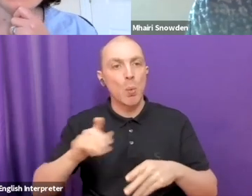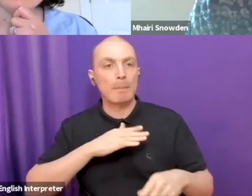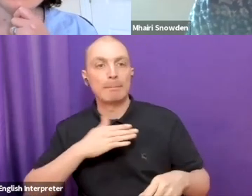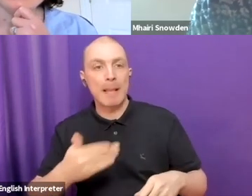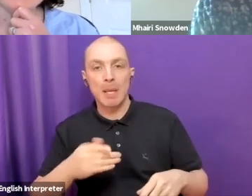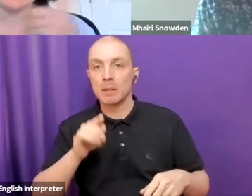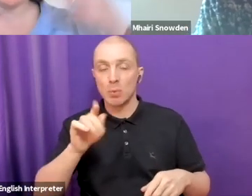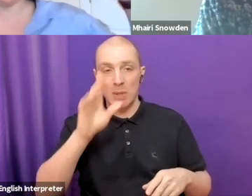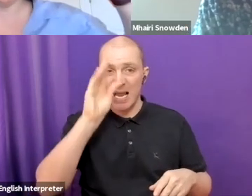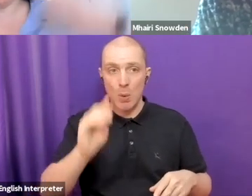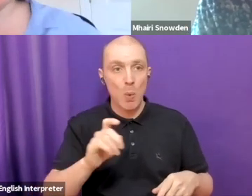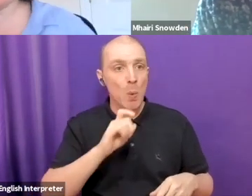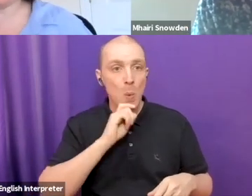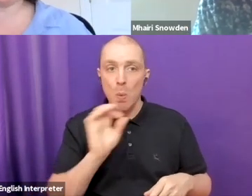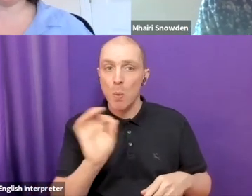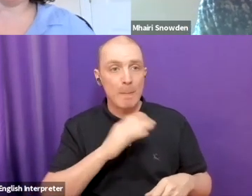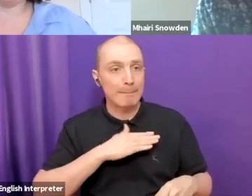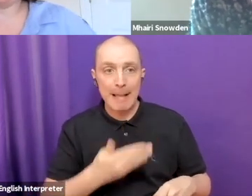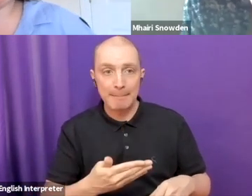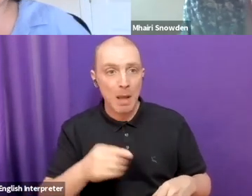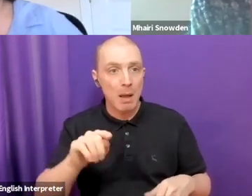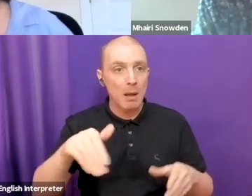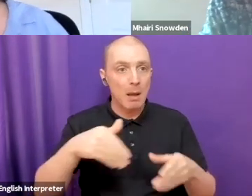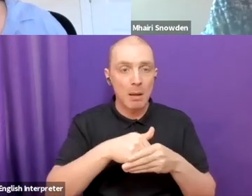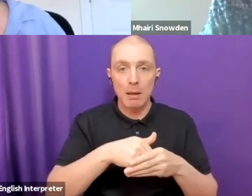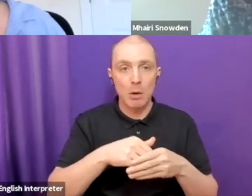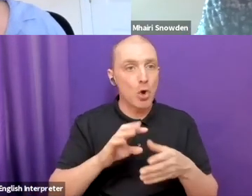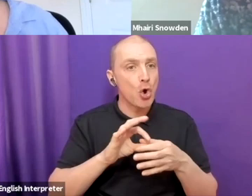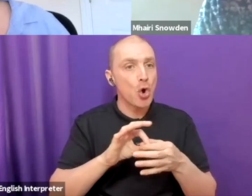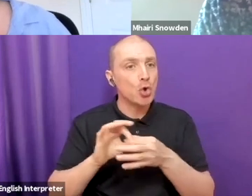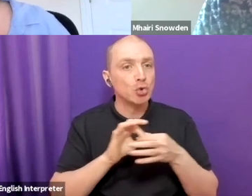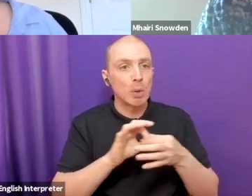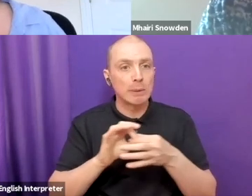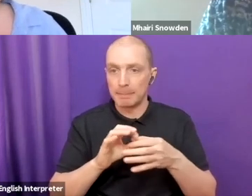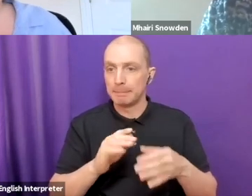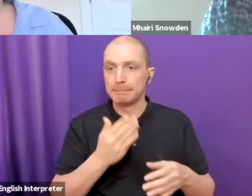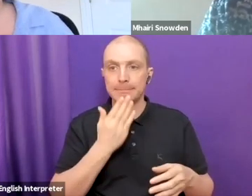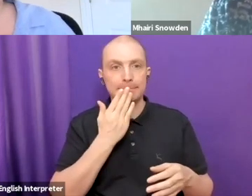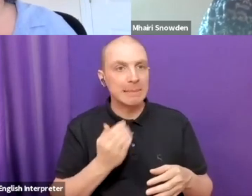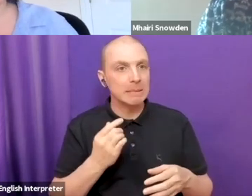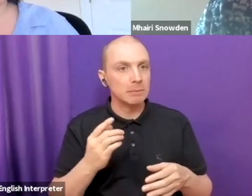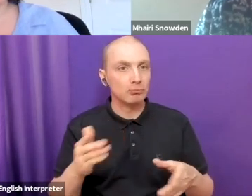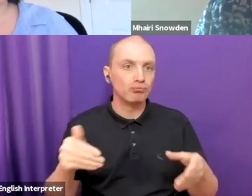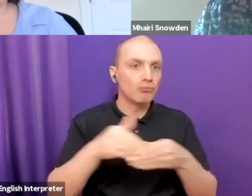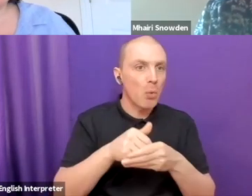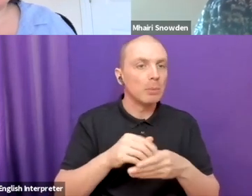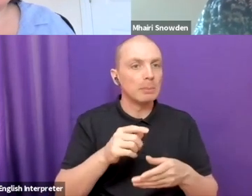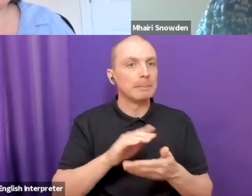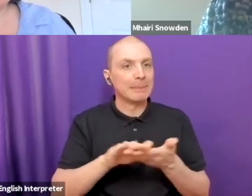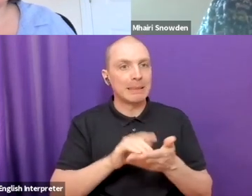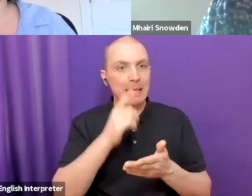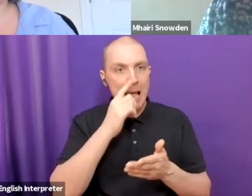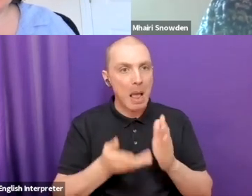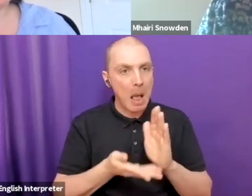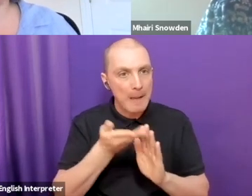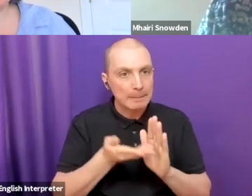plug as an organisation, totally do join up, because it's free, it's light touch, and it's just a way to keep in touch and get involved. Yeah, but we will